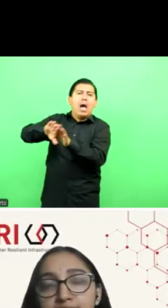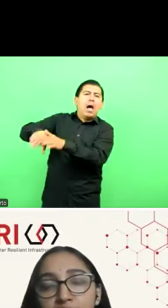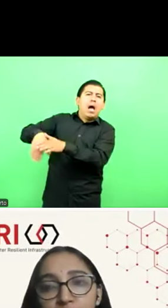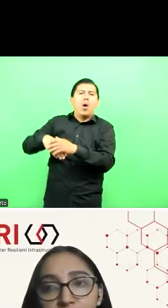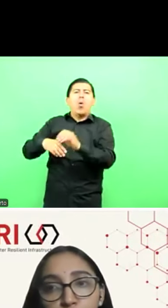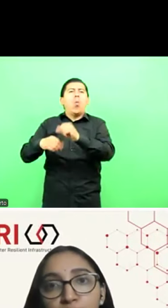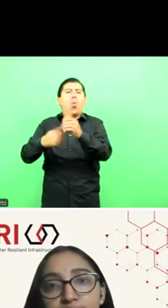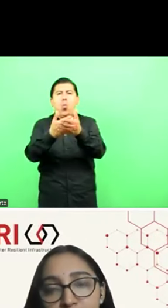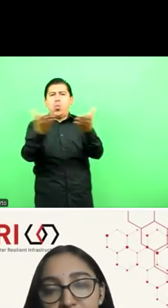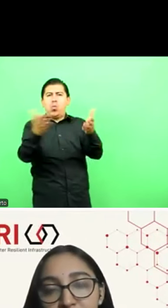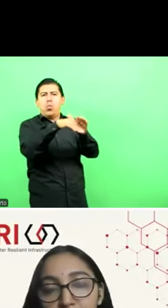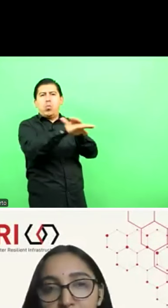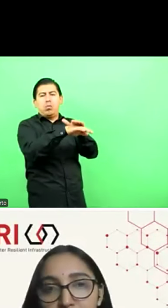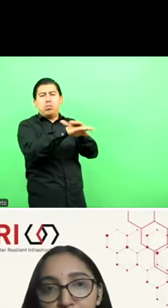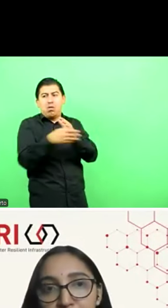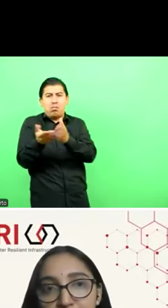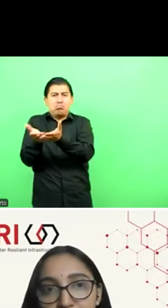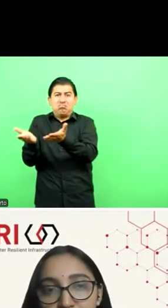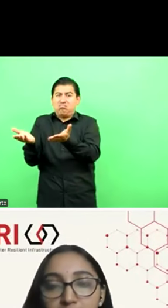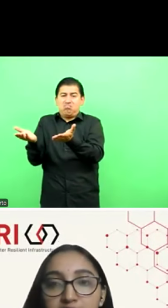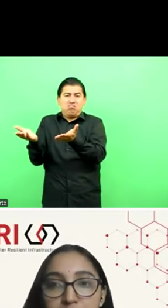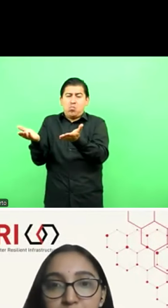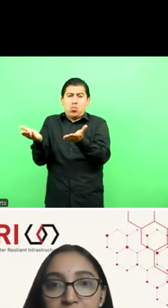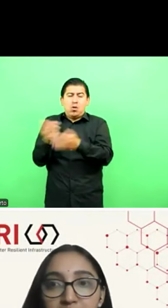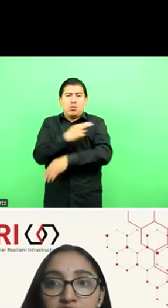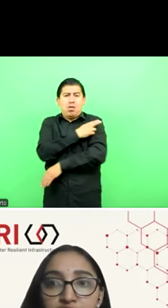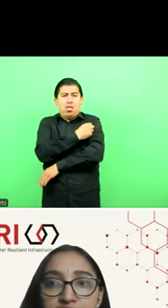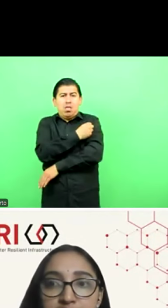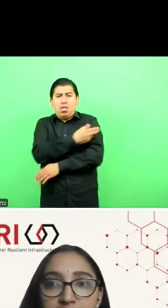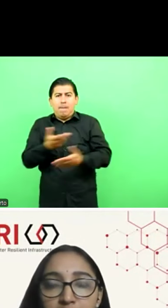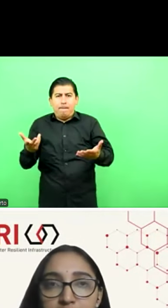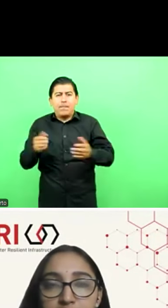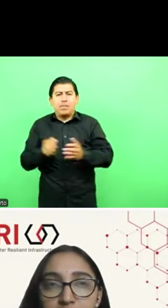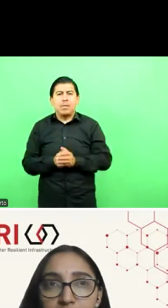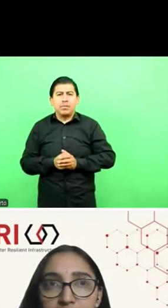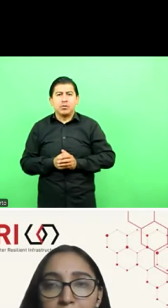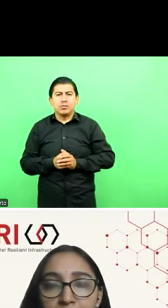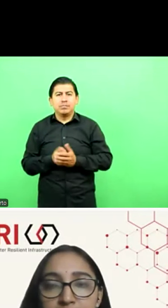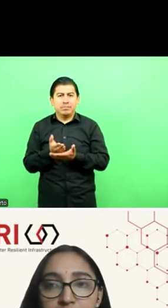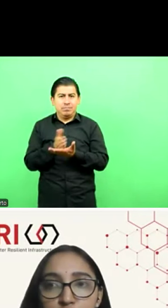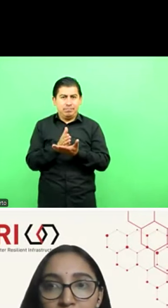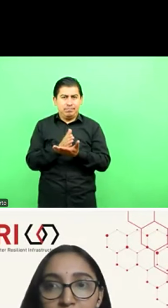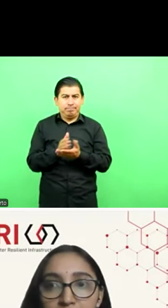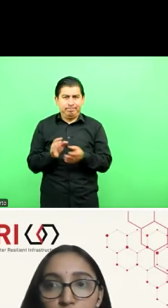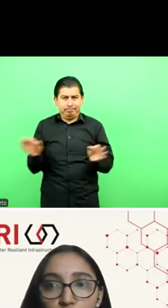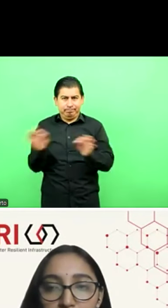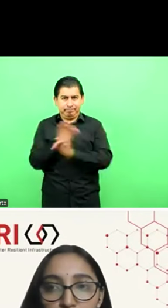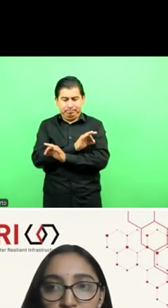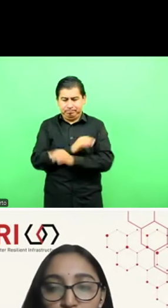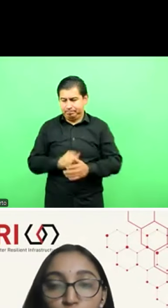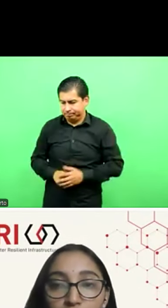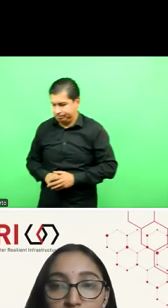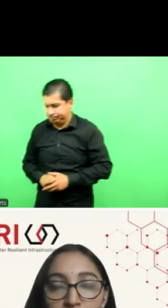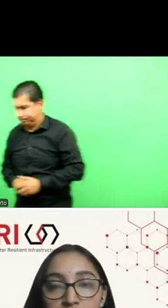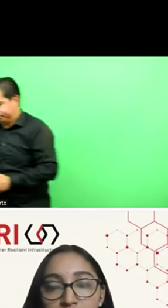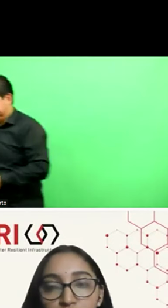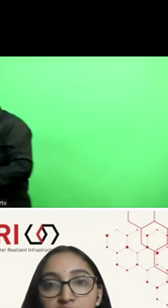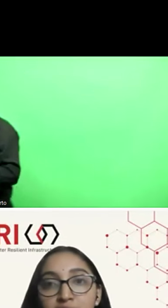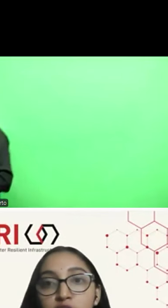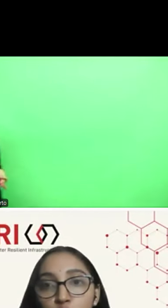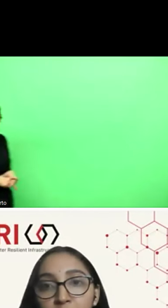might have its nuances, but if we generally speak, we see that in comparison to people who commute for work,